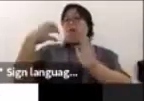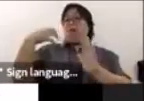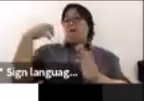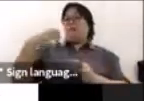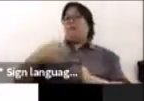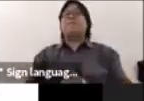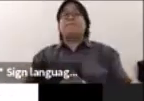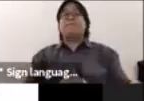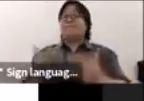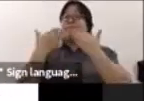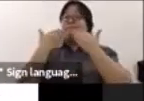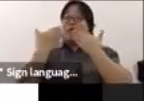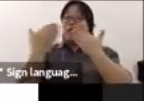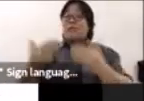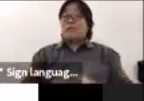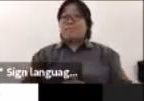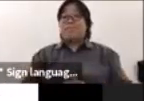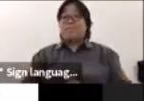Thank you.